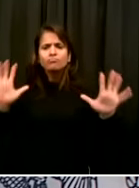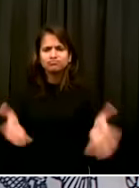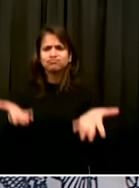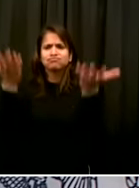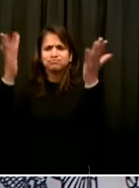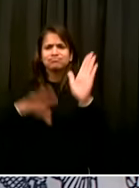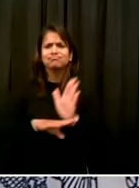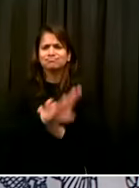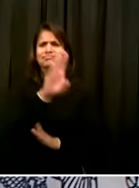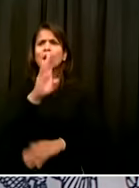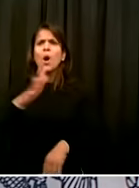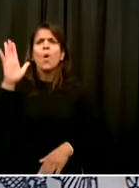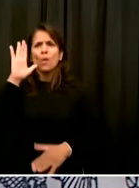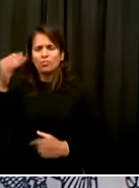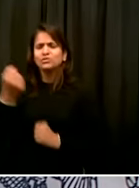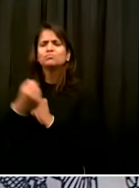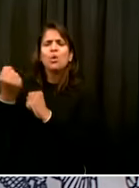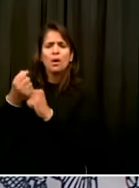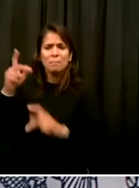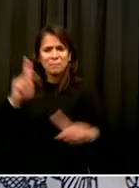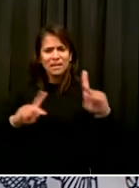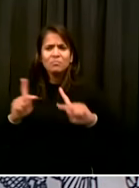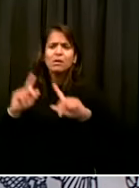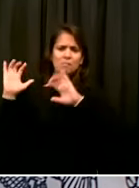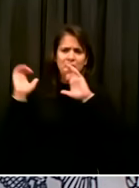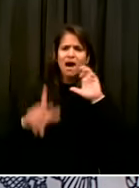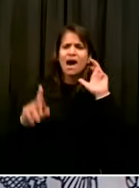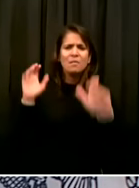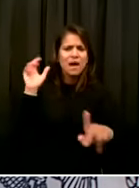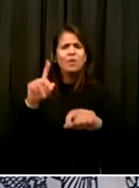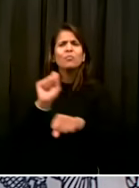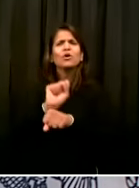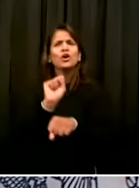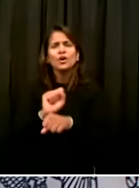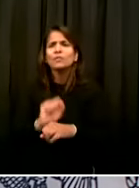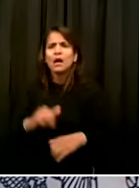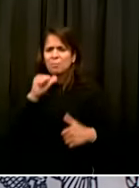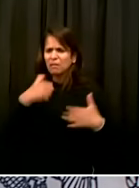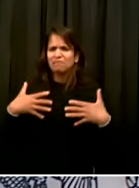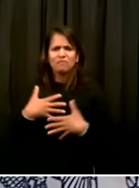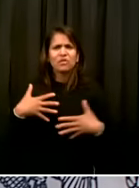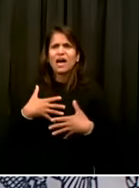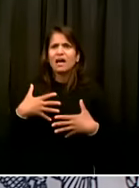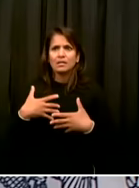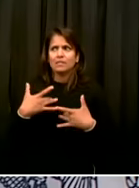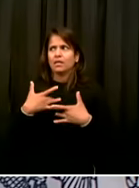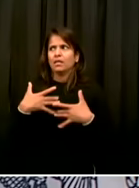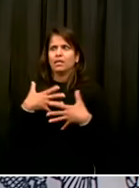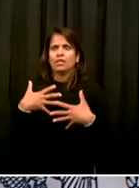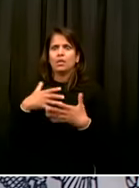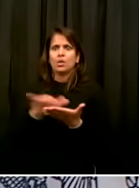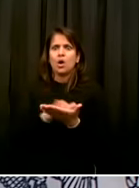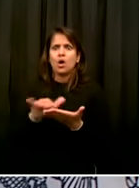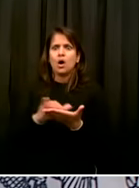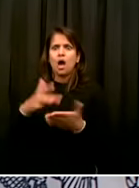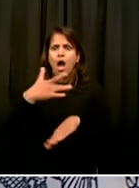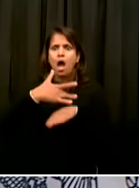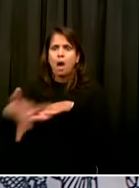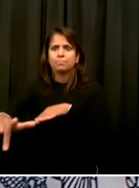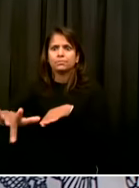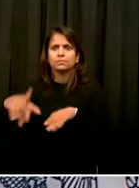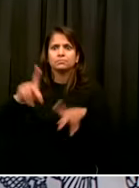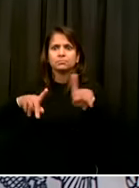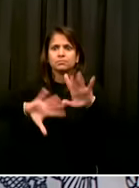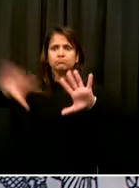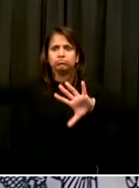strong. So I think what you're going to see is a natural reality that lots of people continue to want to be here. But we